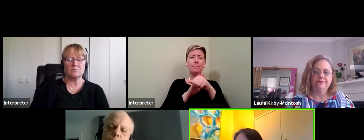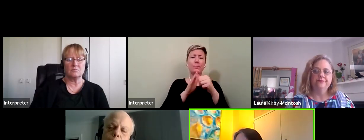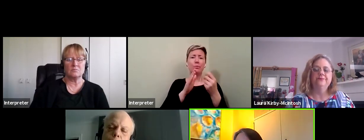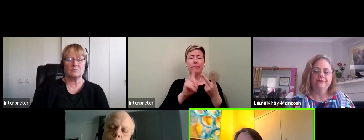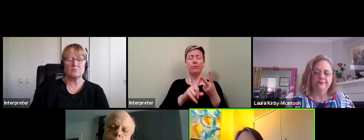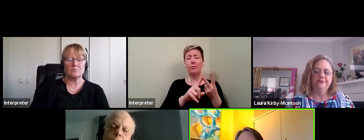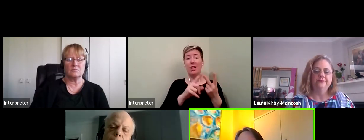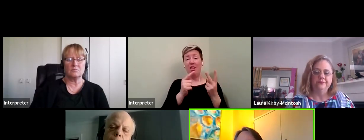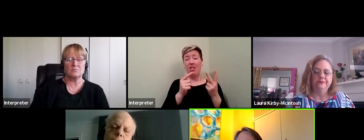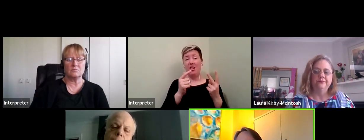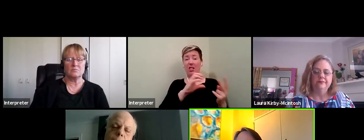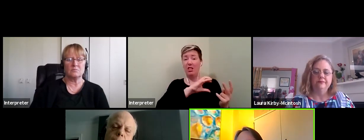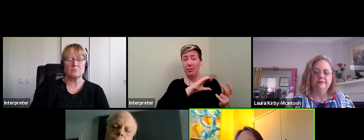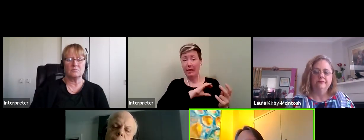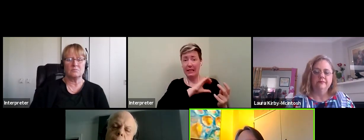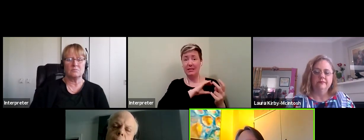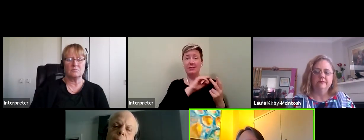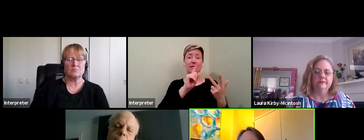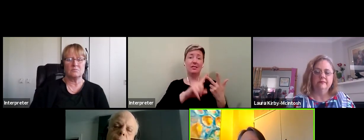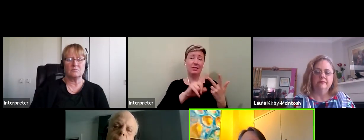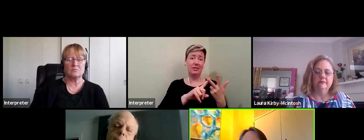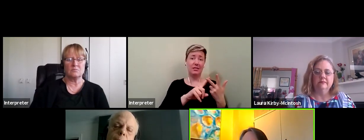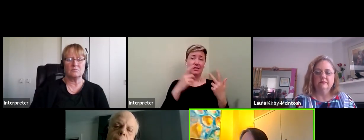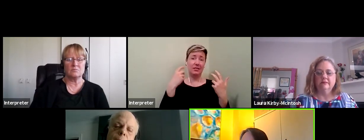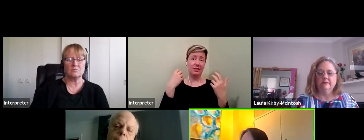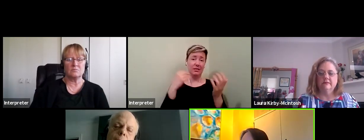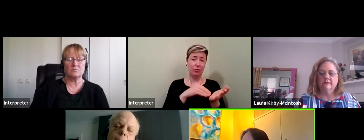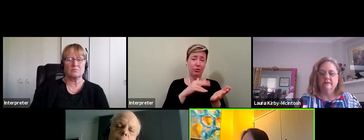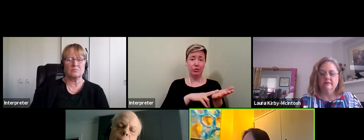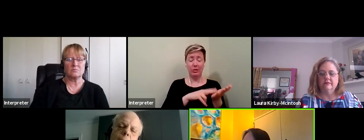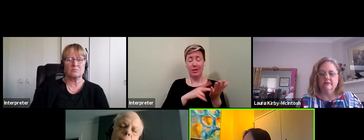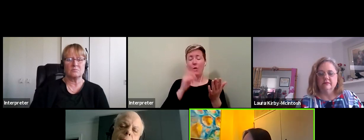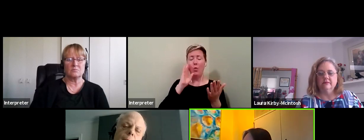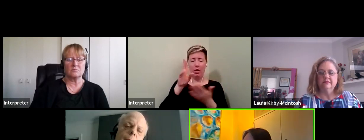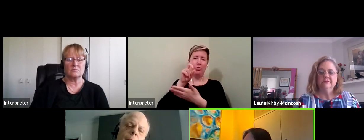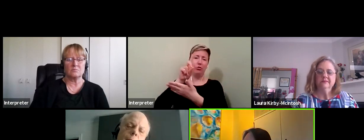security personnel will discriminate against individuals who have